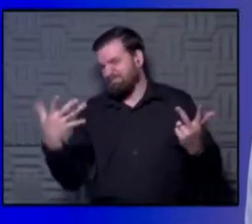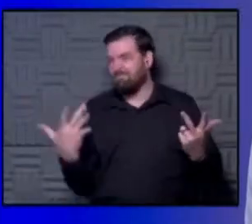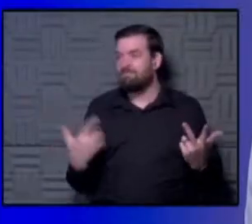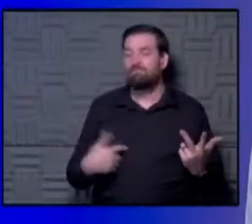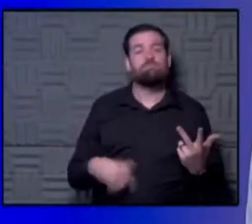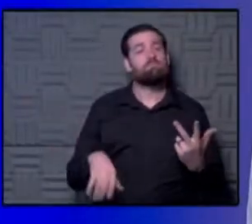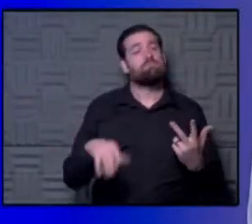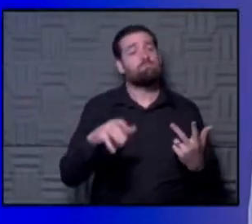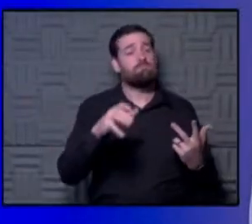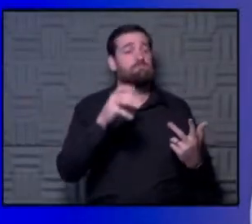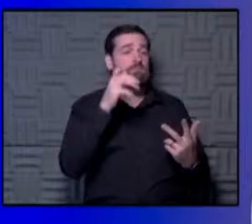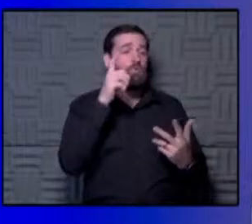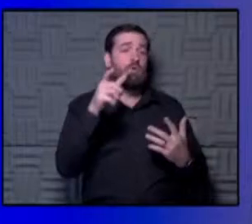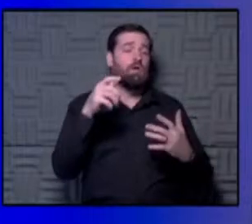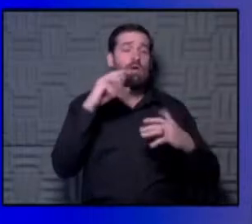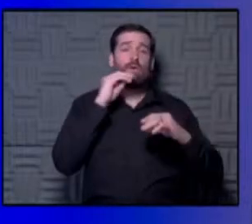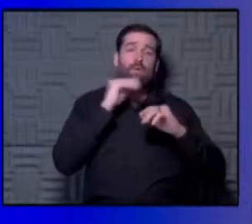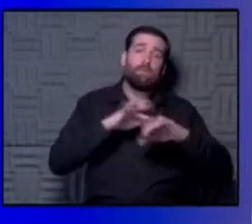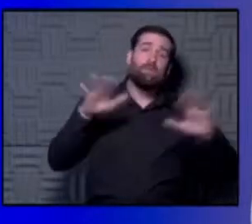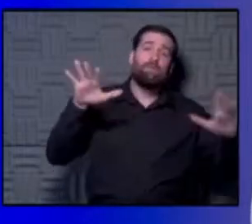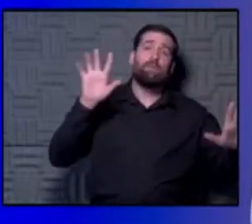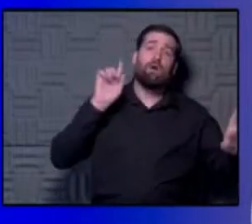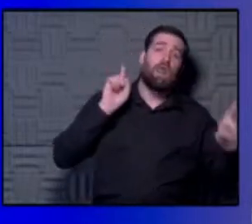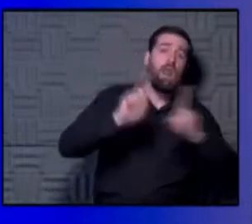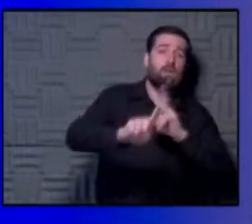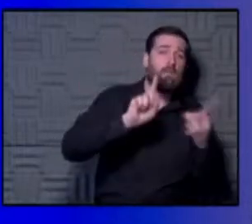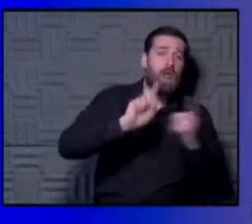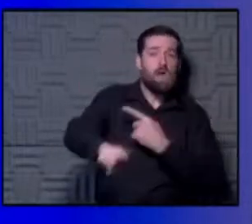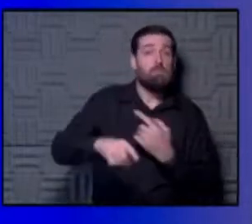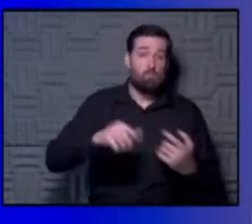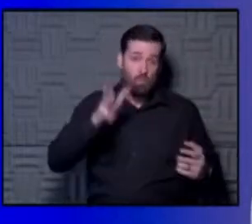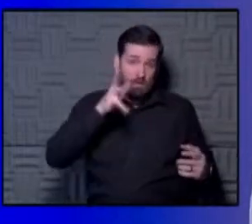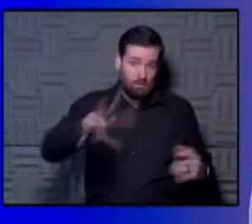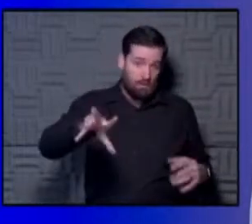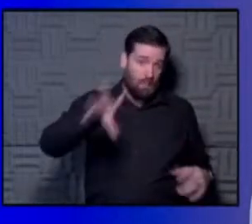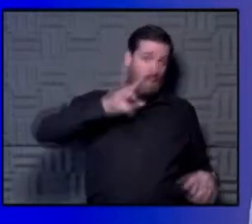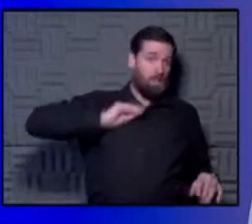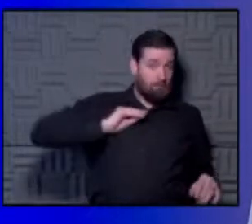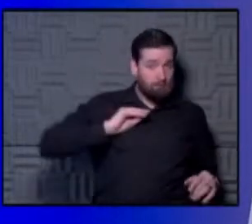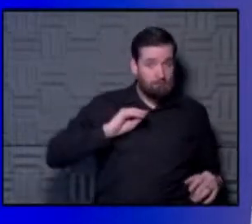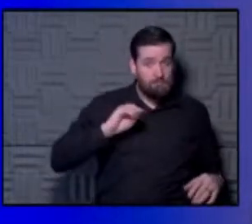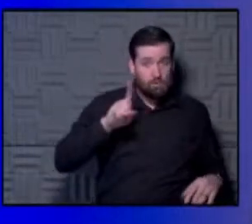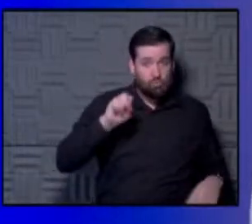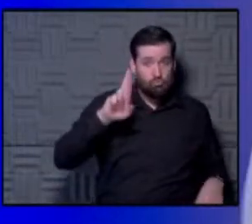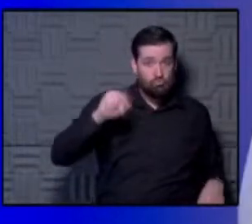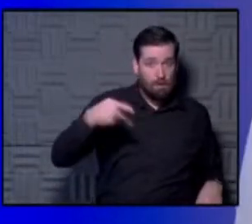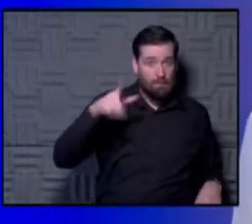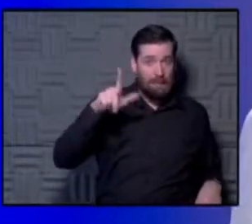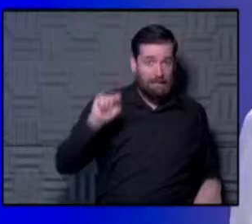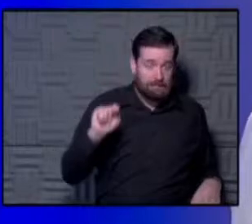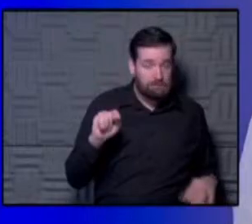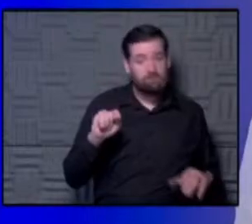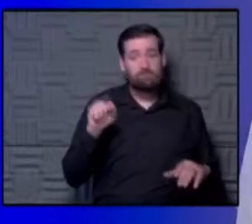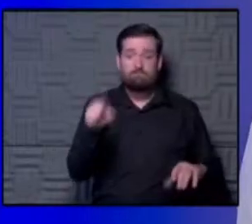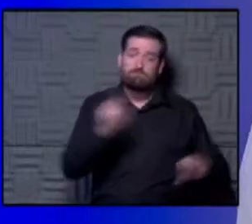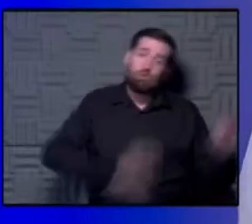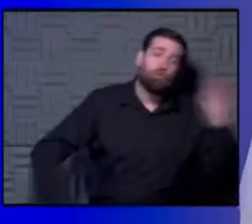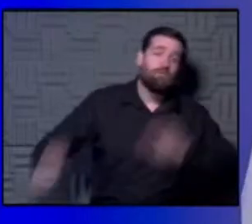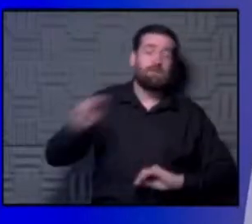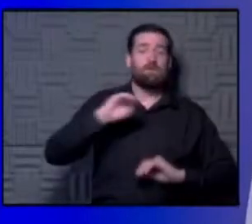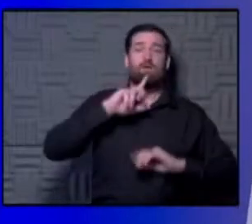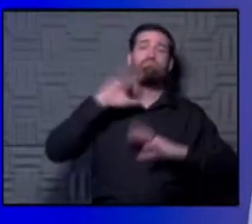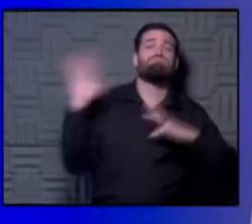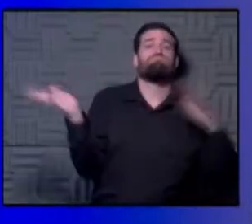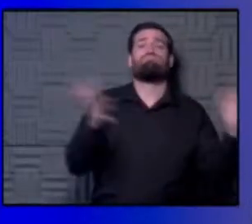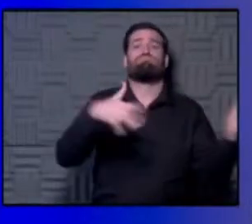through breath clouds. What is the chance you're going to inhale certain droplets? While you're running through that, you're moving. There is